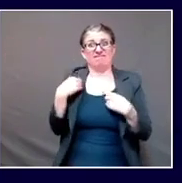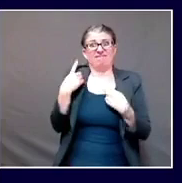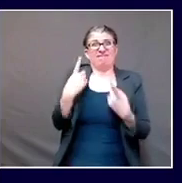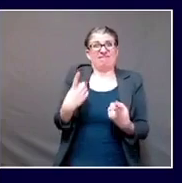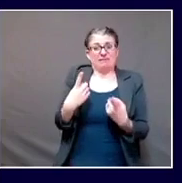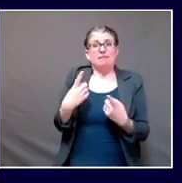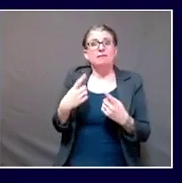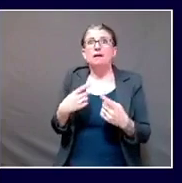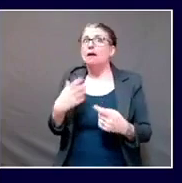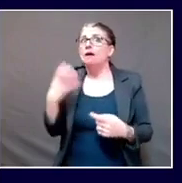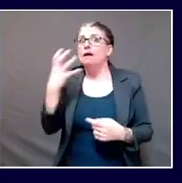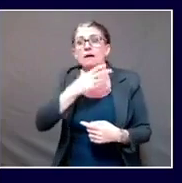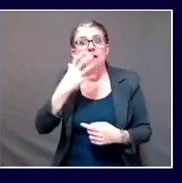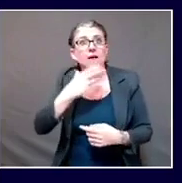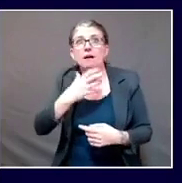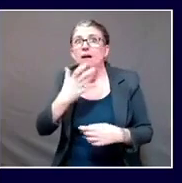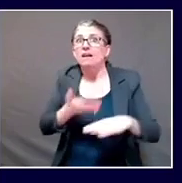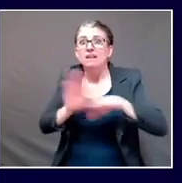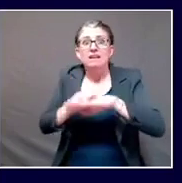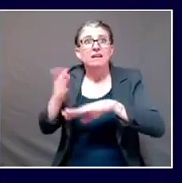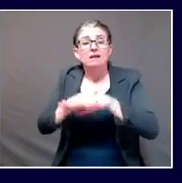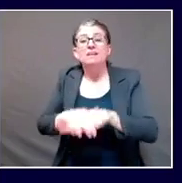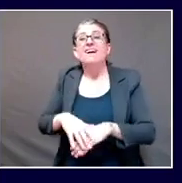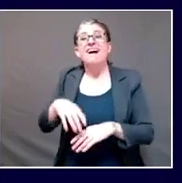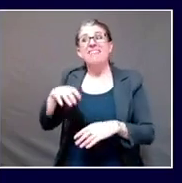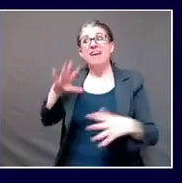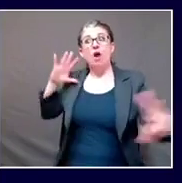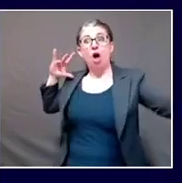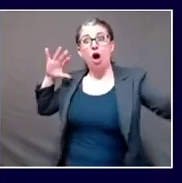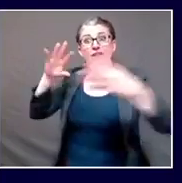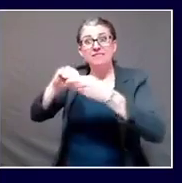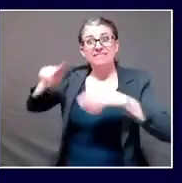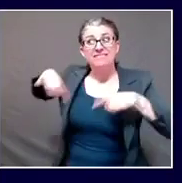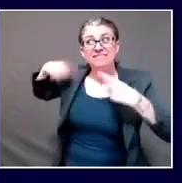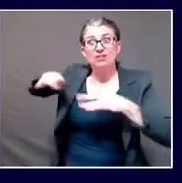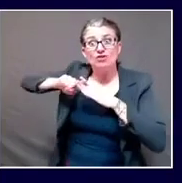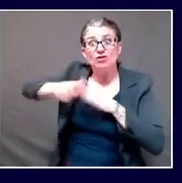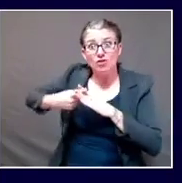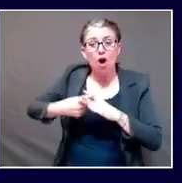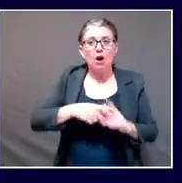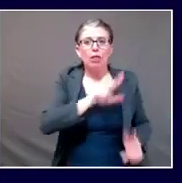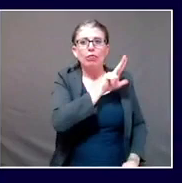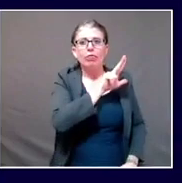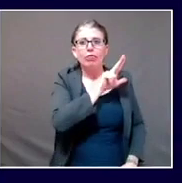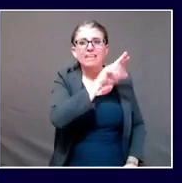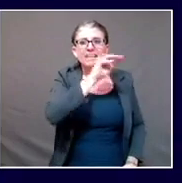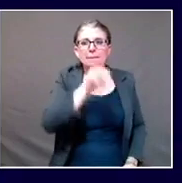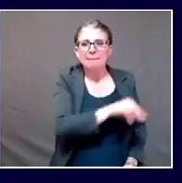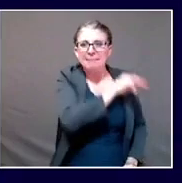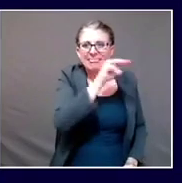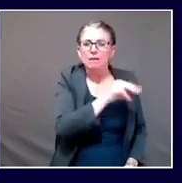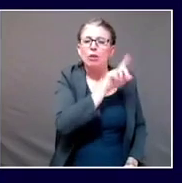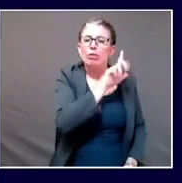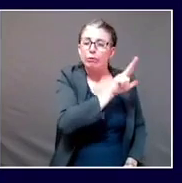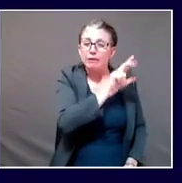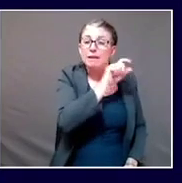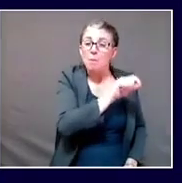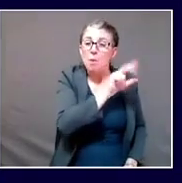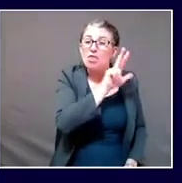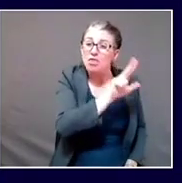statewide. I'd like to next turn to a quick announcement with respect to quarantine.